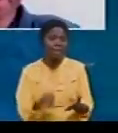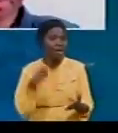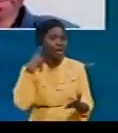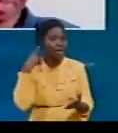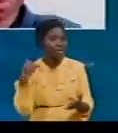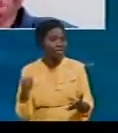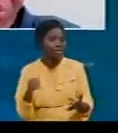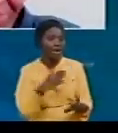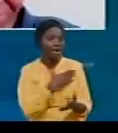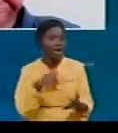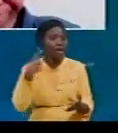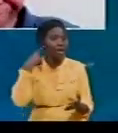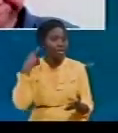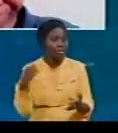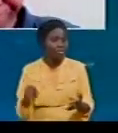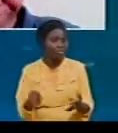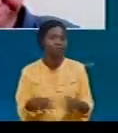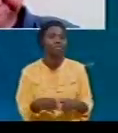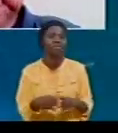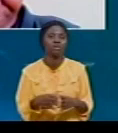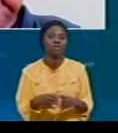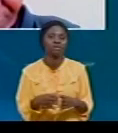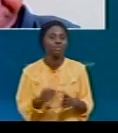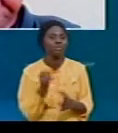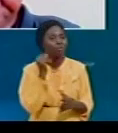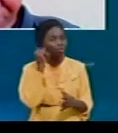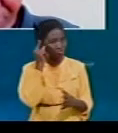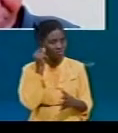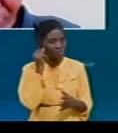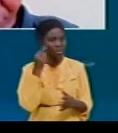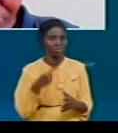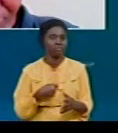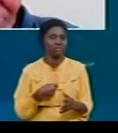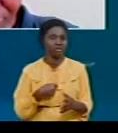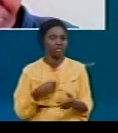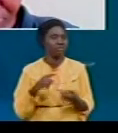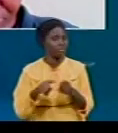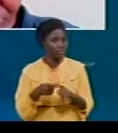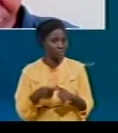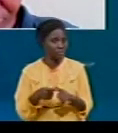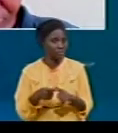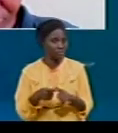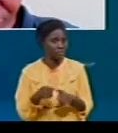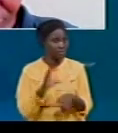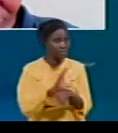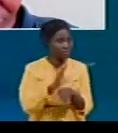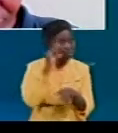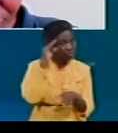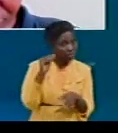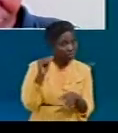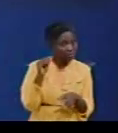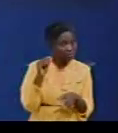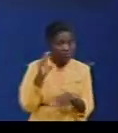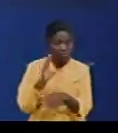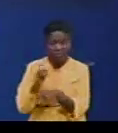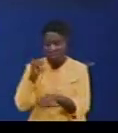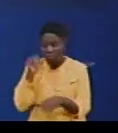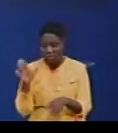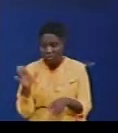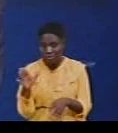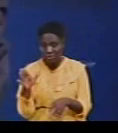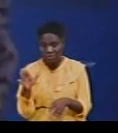and gold. Understand me, friend, churchman, churchwoman.